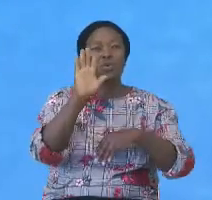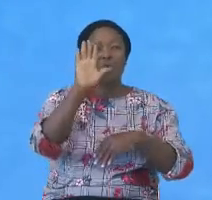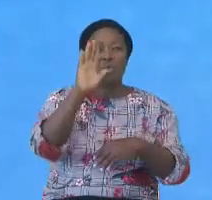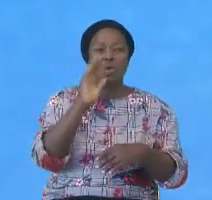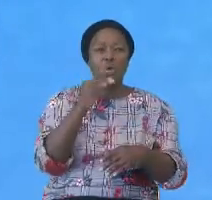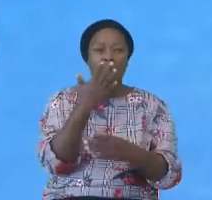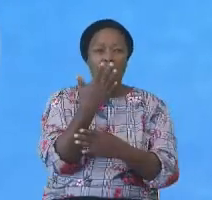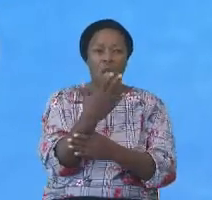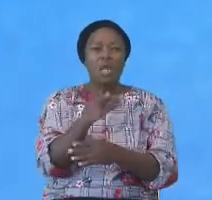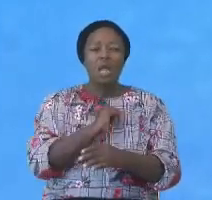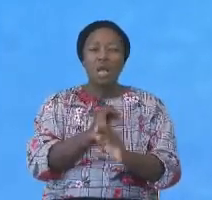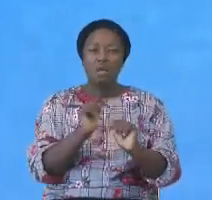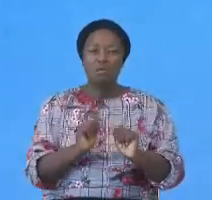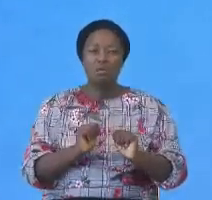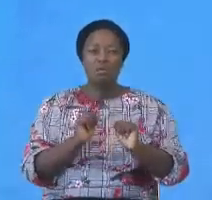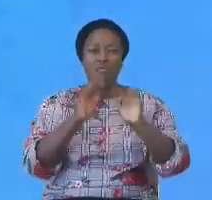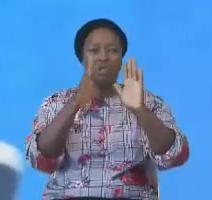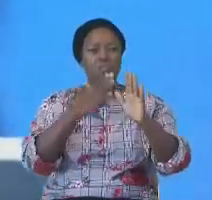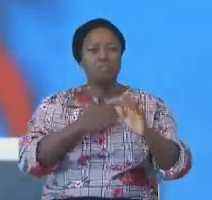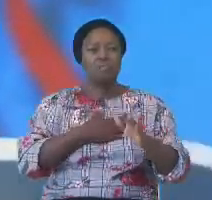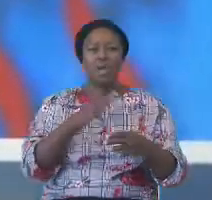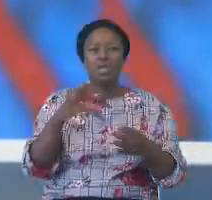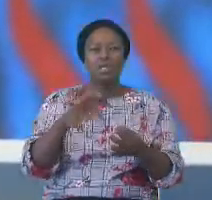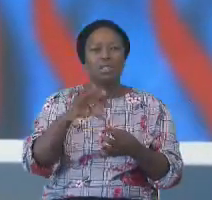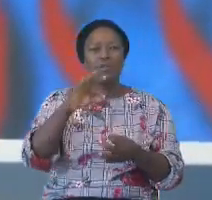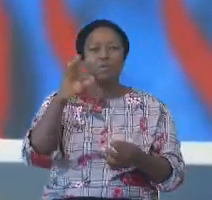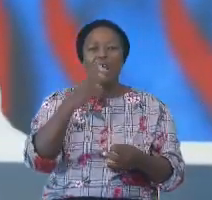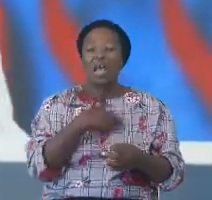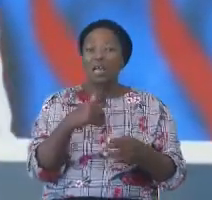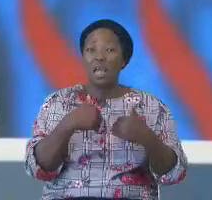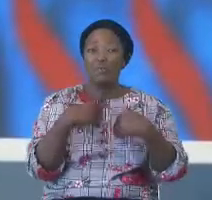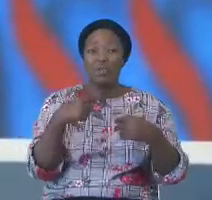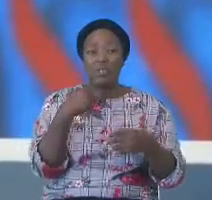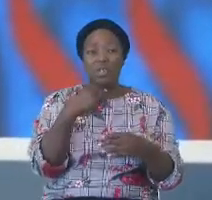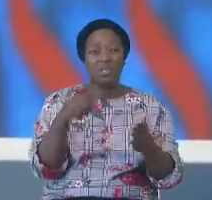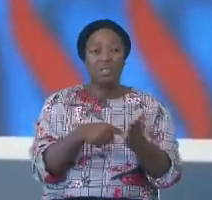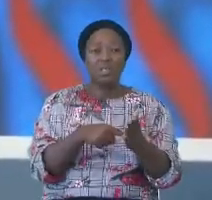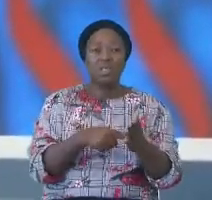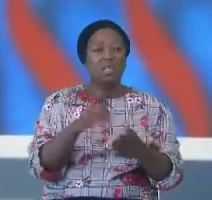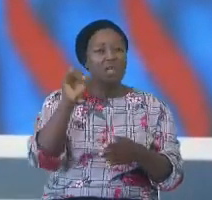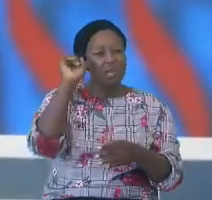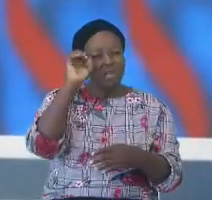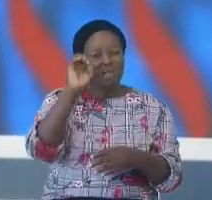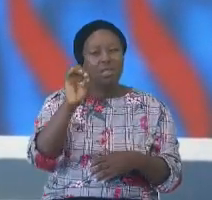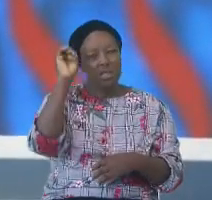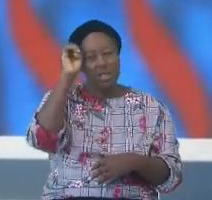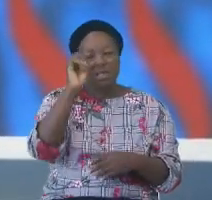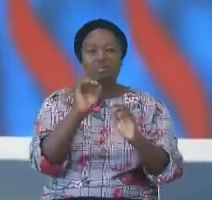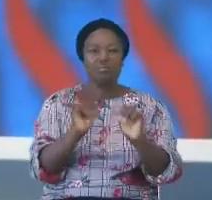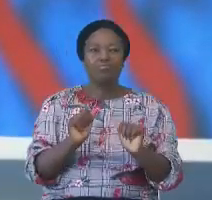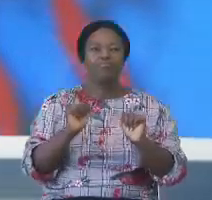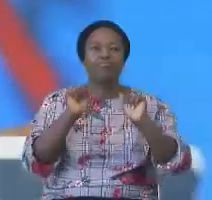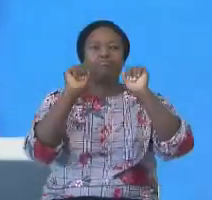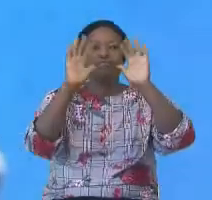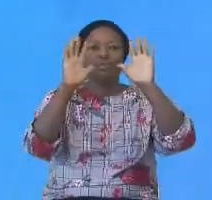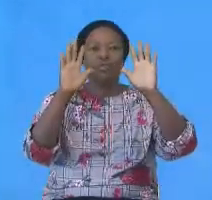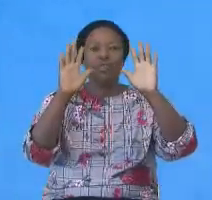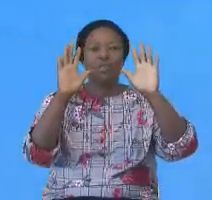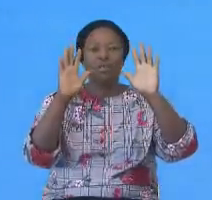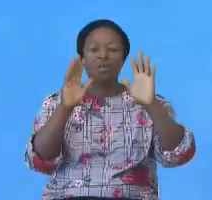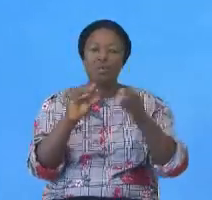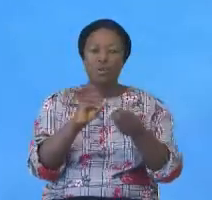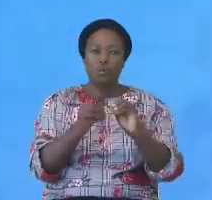father into their eat of thy heart i command my spirit and having said